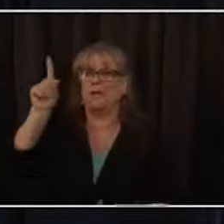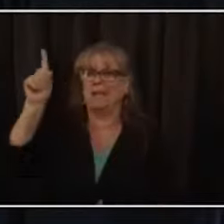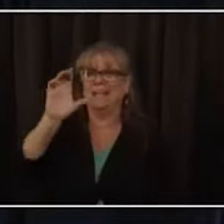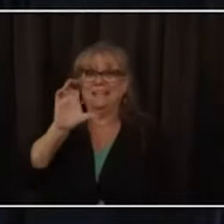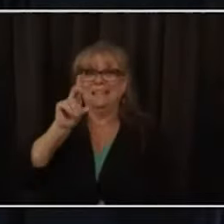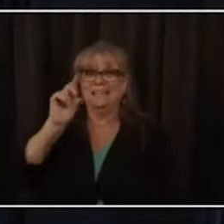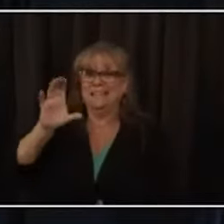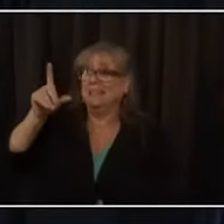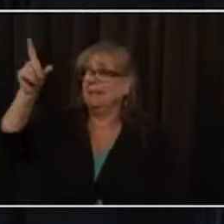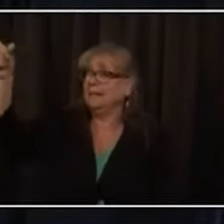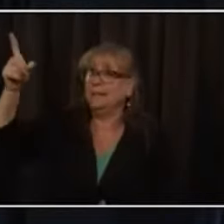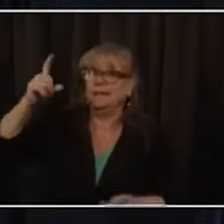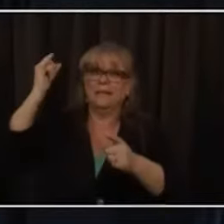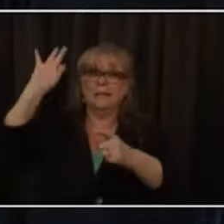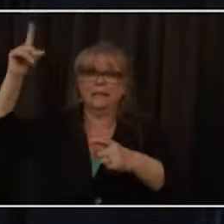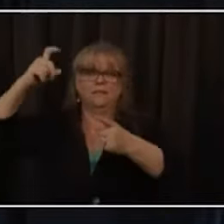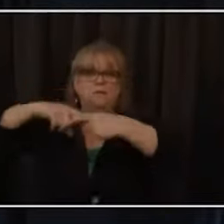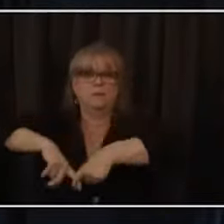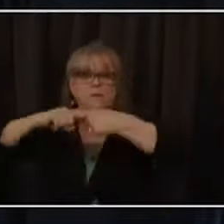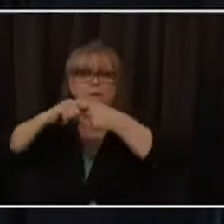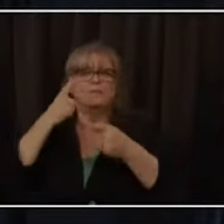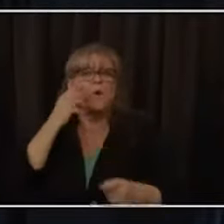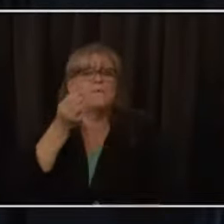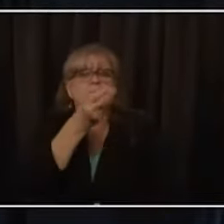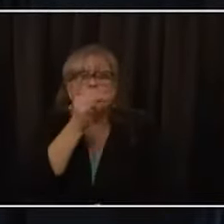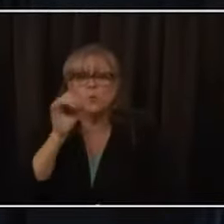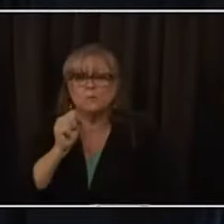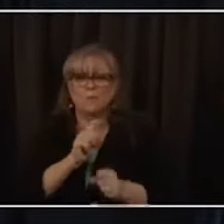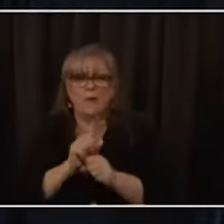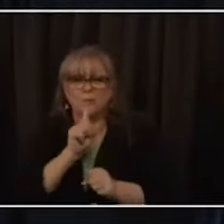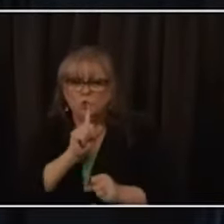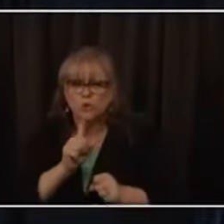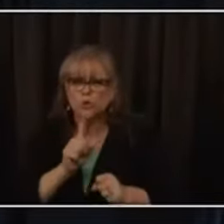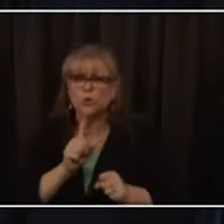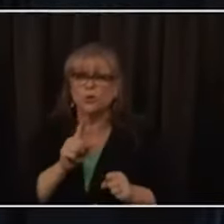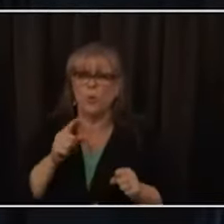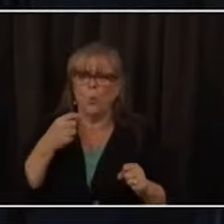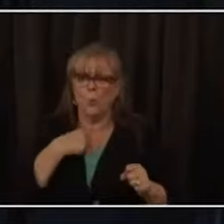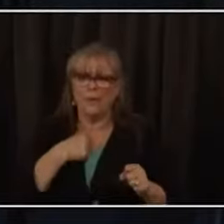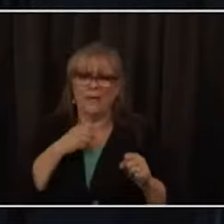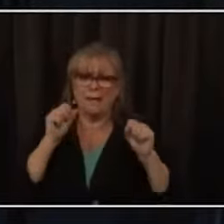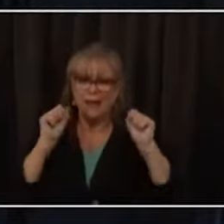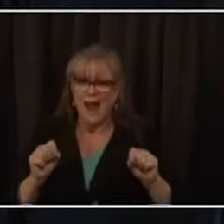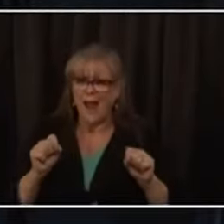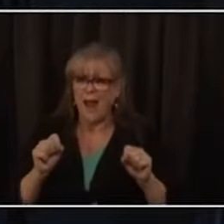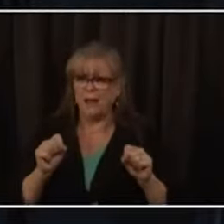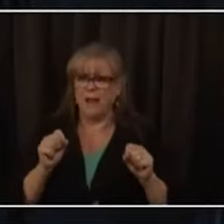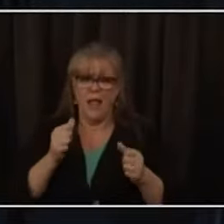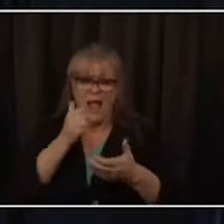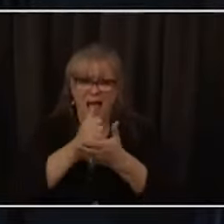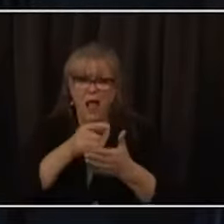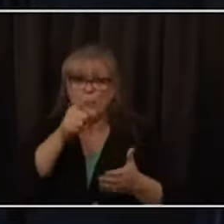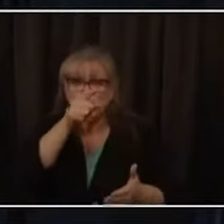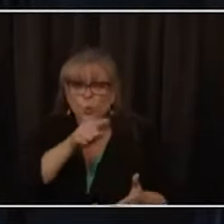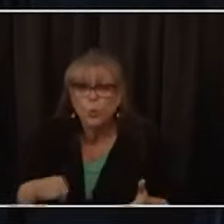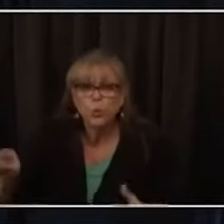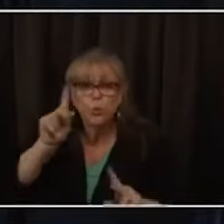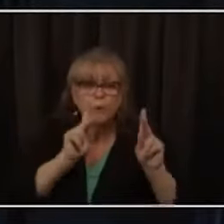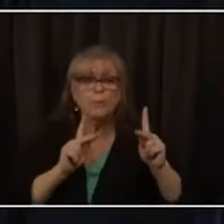we develop the protocols and measurements to make sure that we can restore full public confidence in all 3 life-saving